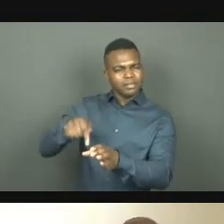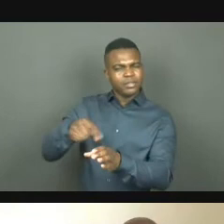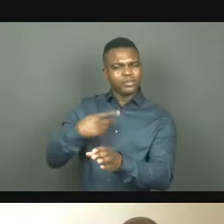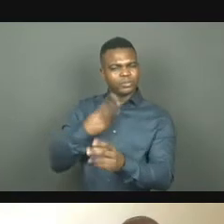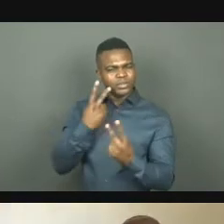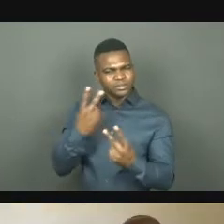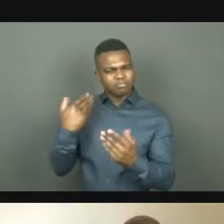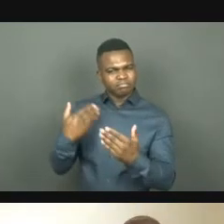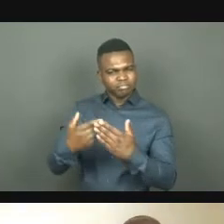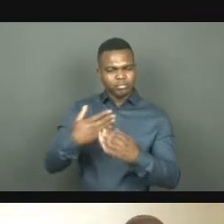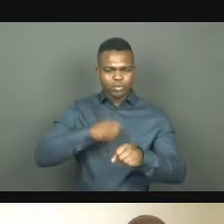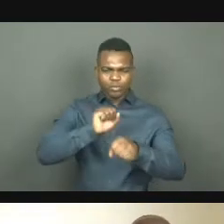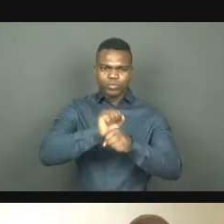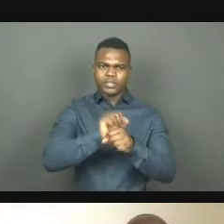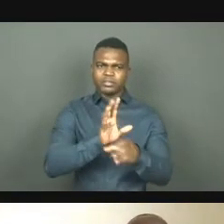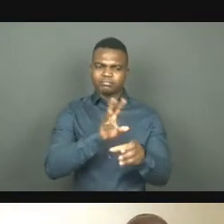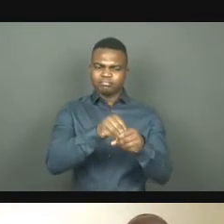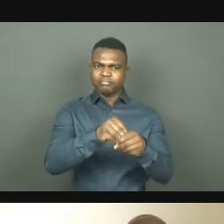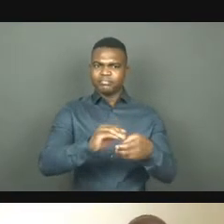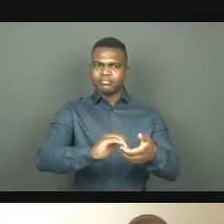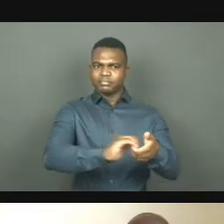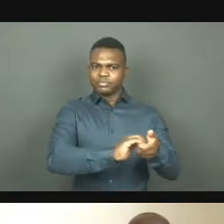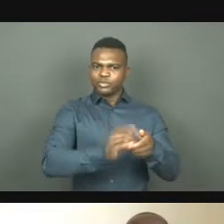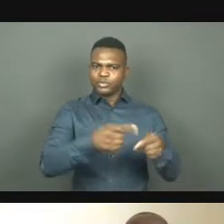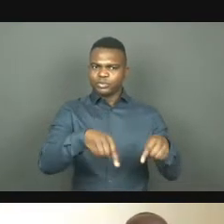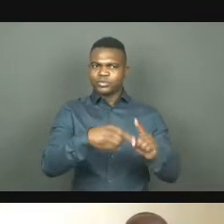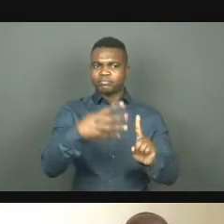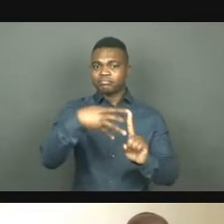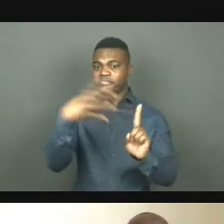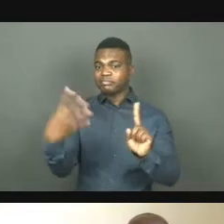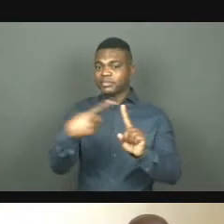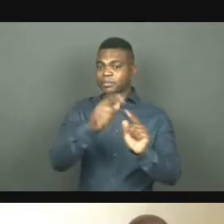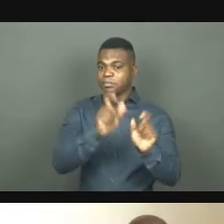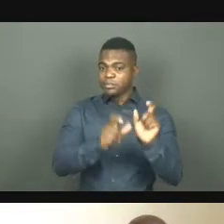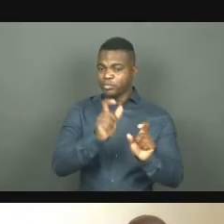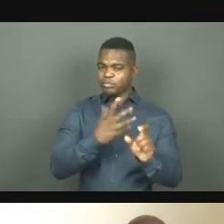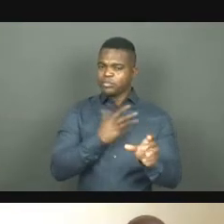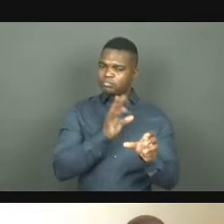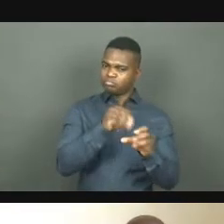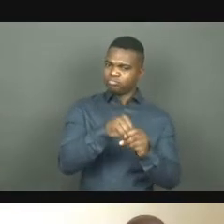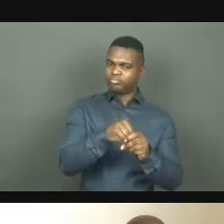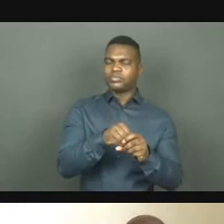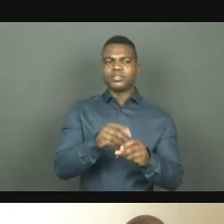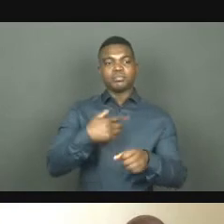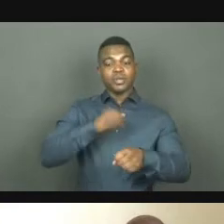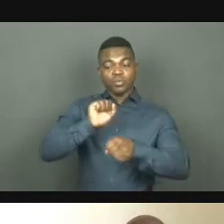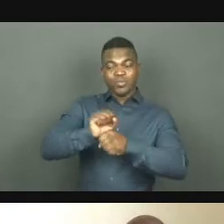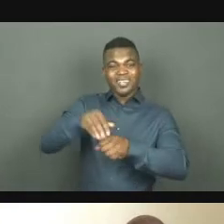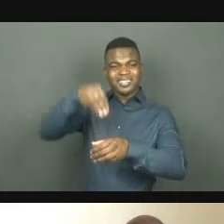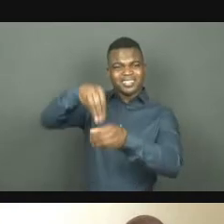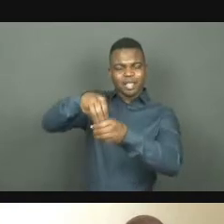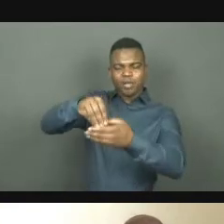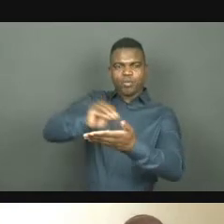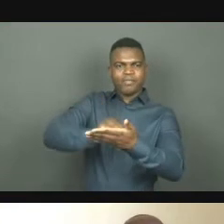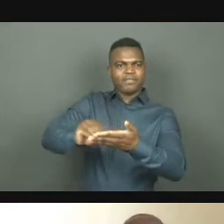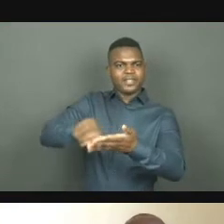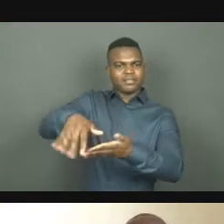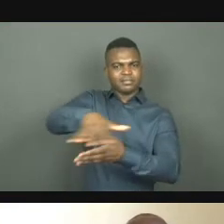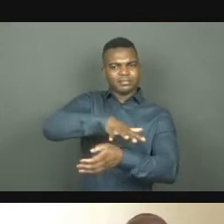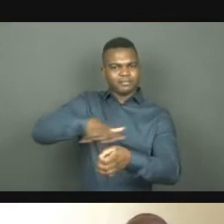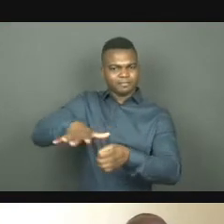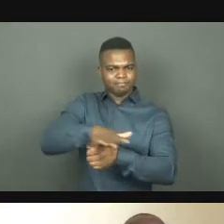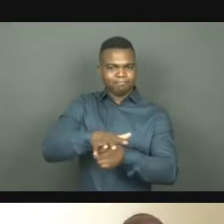that actually there's a box that you can tick and say, yeah, so things are fine. The important is, like, do we